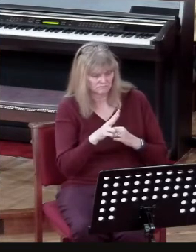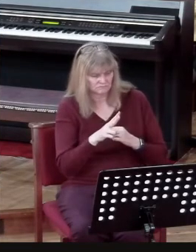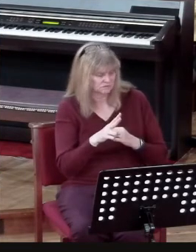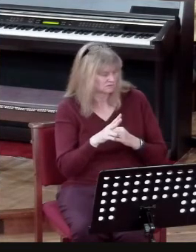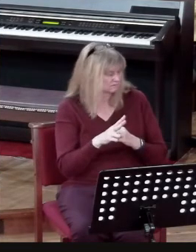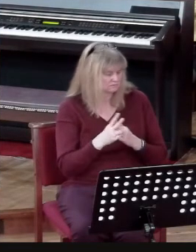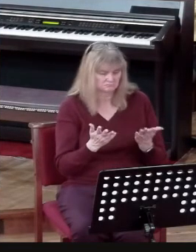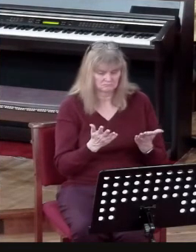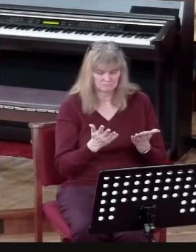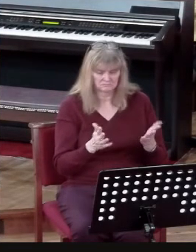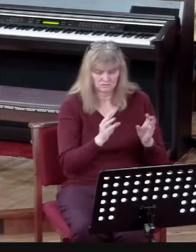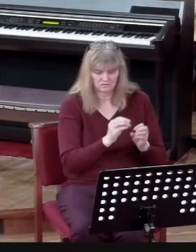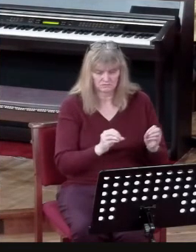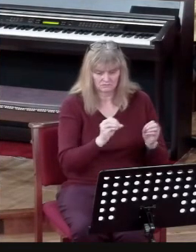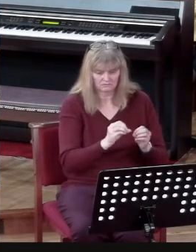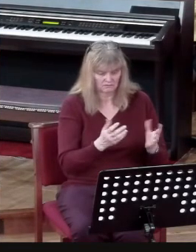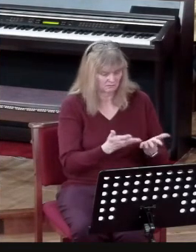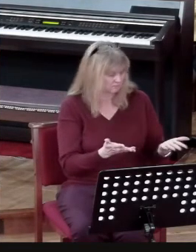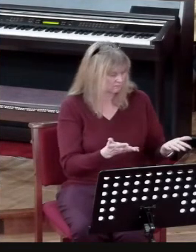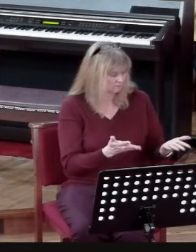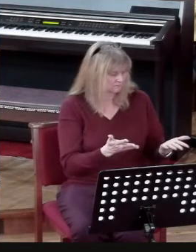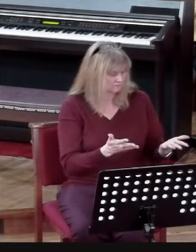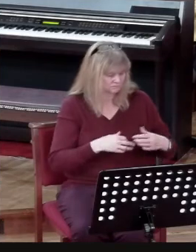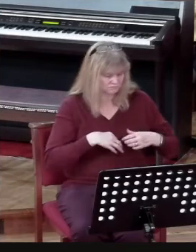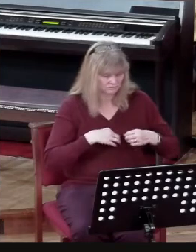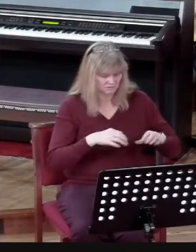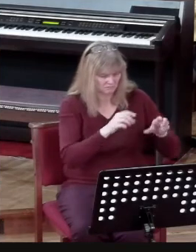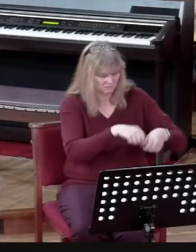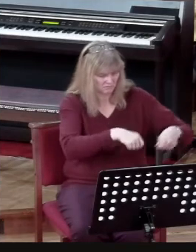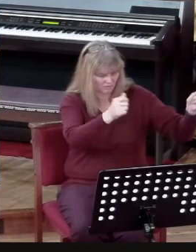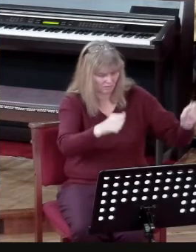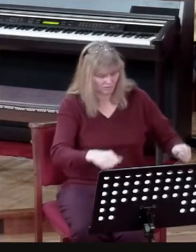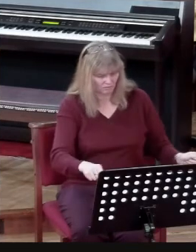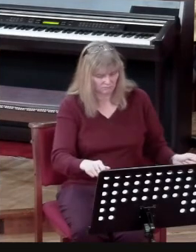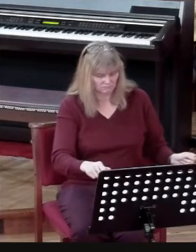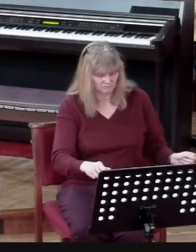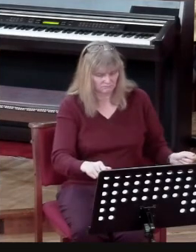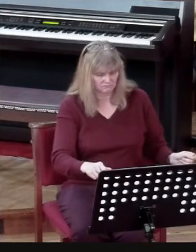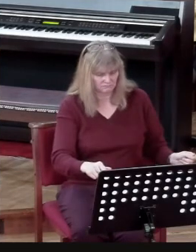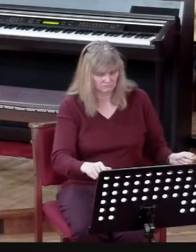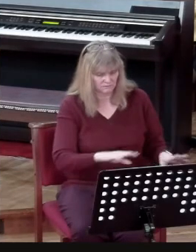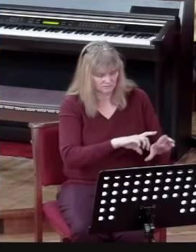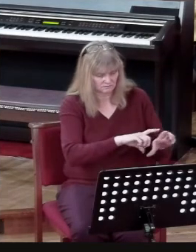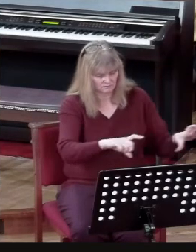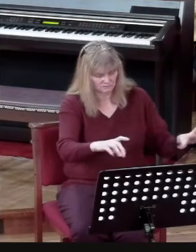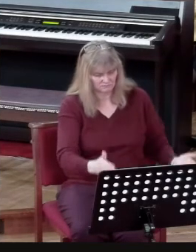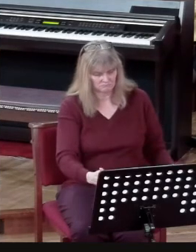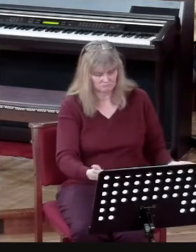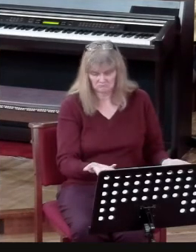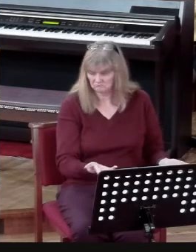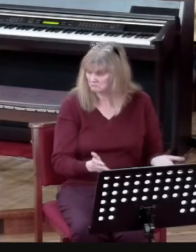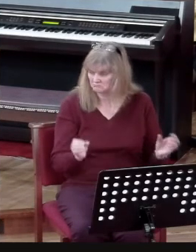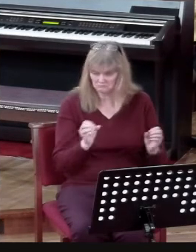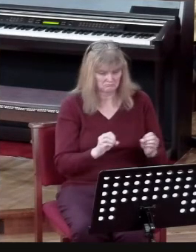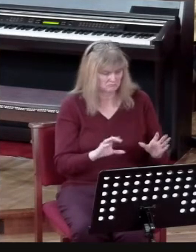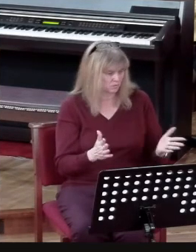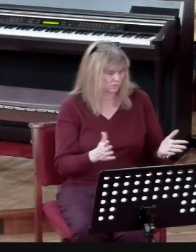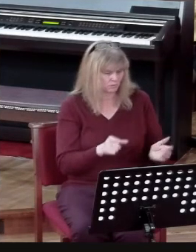of linen lying there, as well as the cloth that had been wrapped around Jesus' head. The cloth was still lying in its place, separate from the